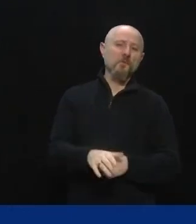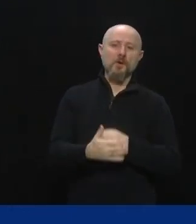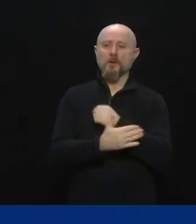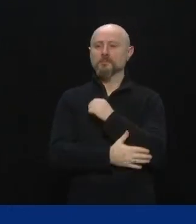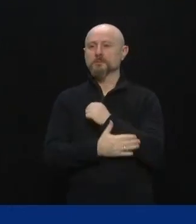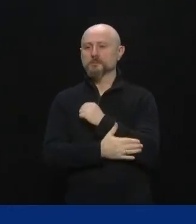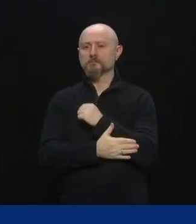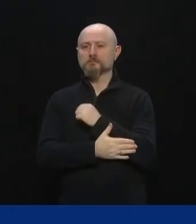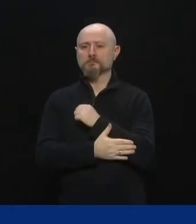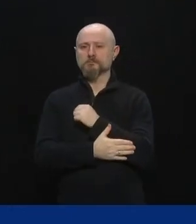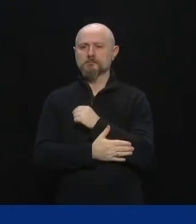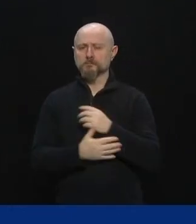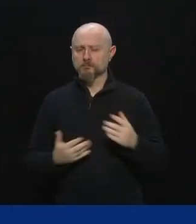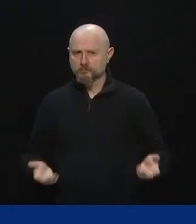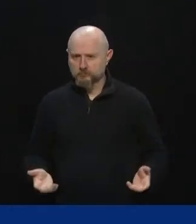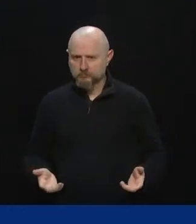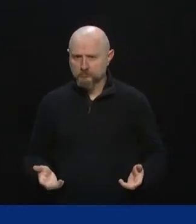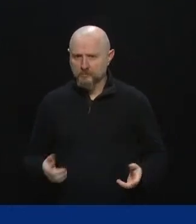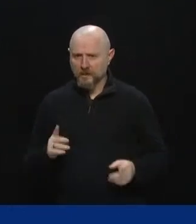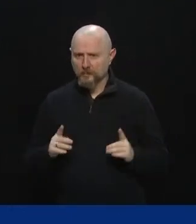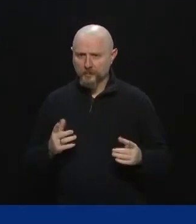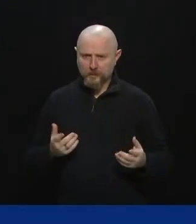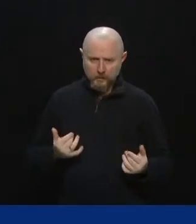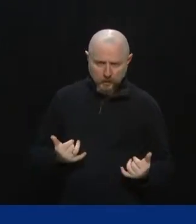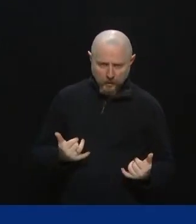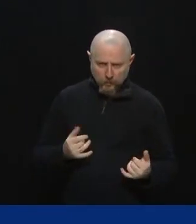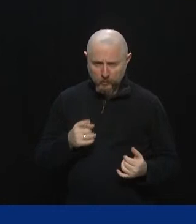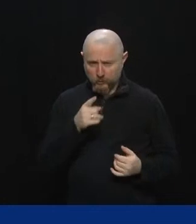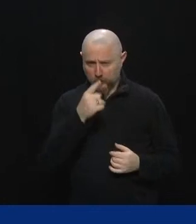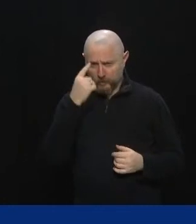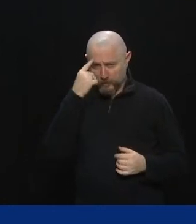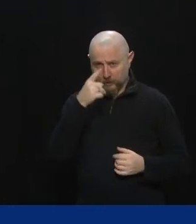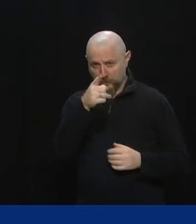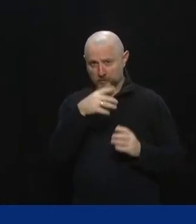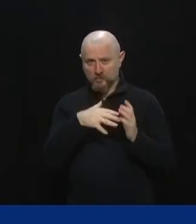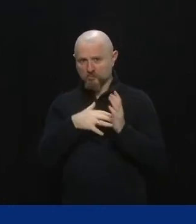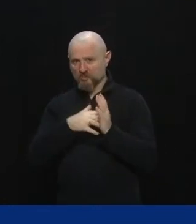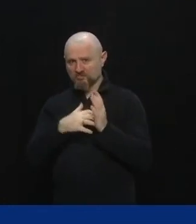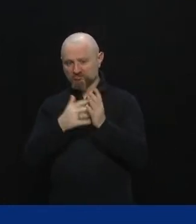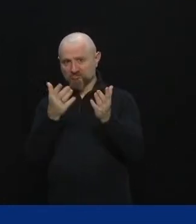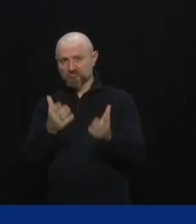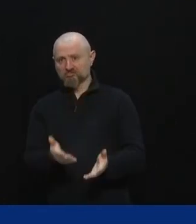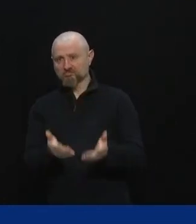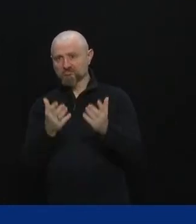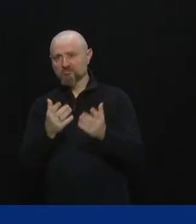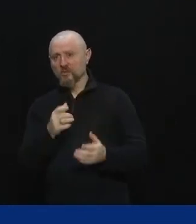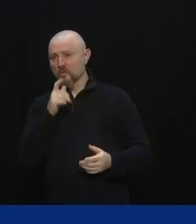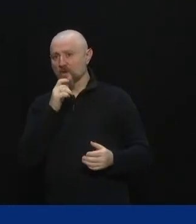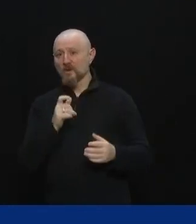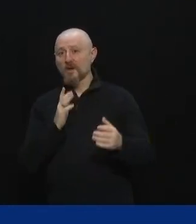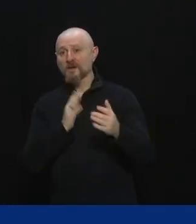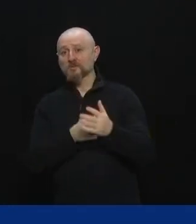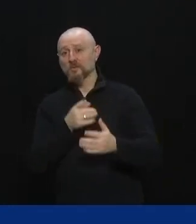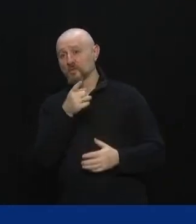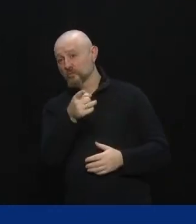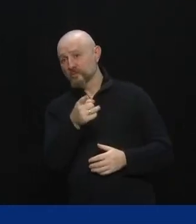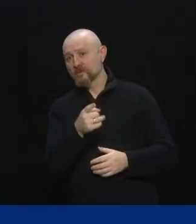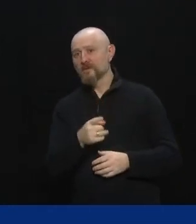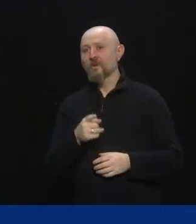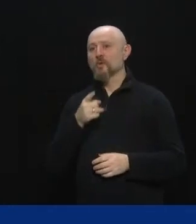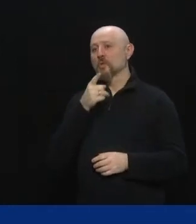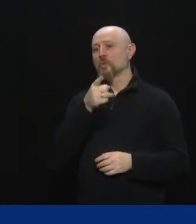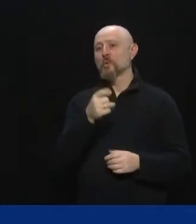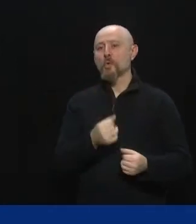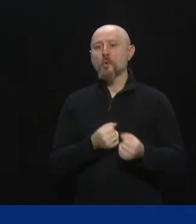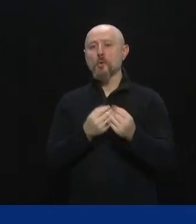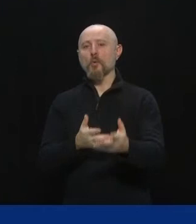Are people now looking at you as a pushover, or as some of your opponents contend that you have created chaos and